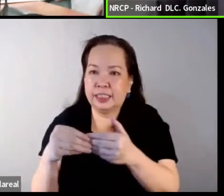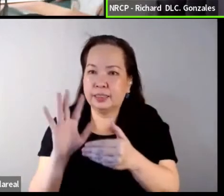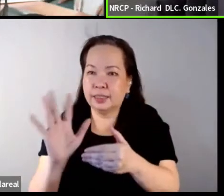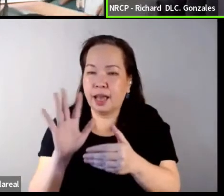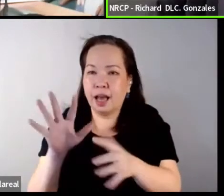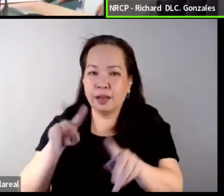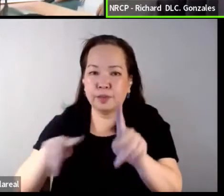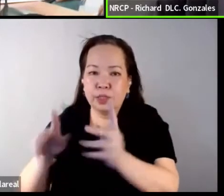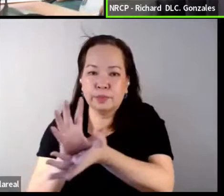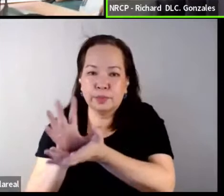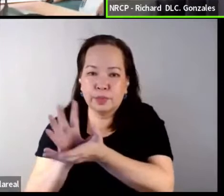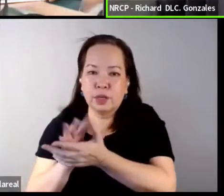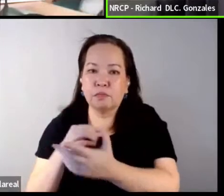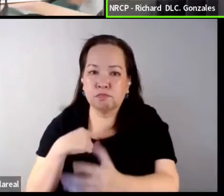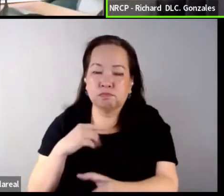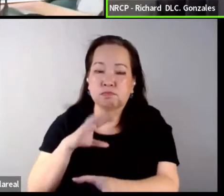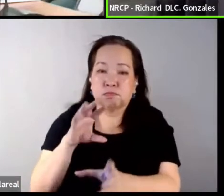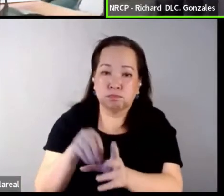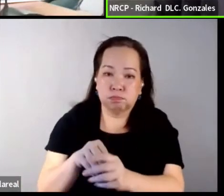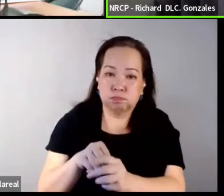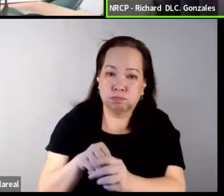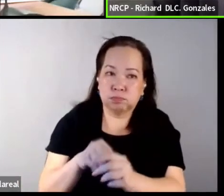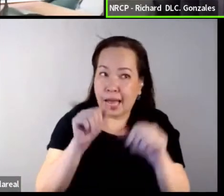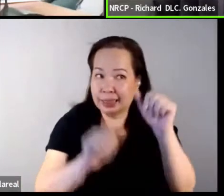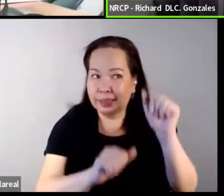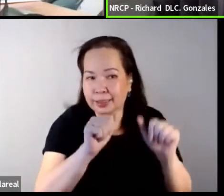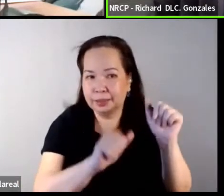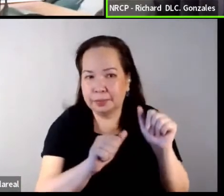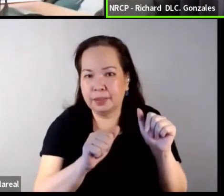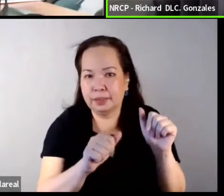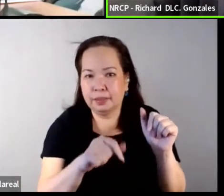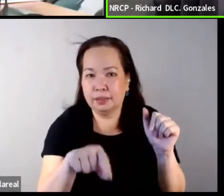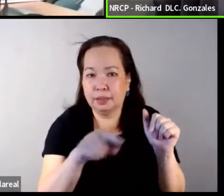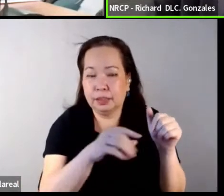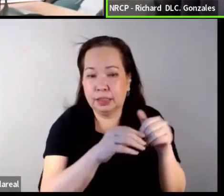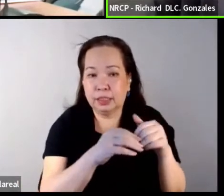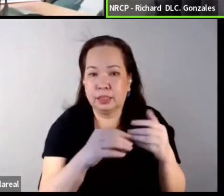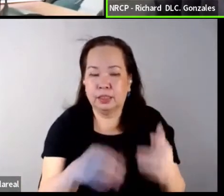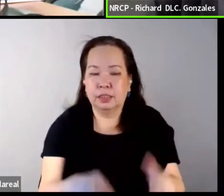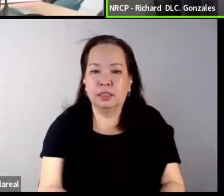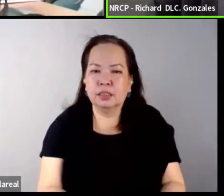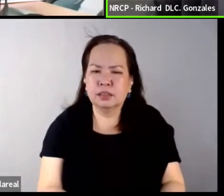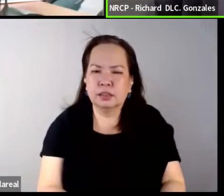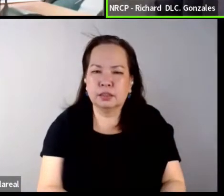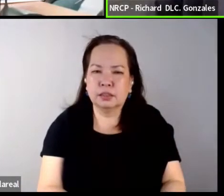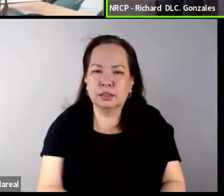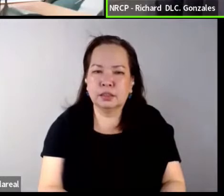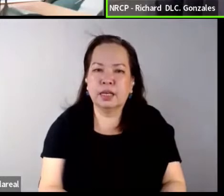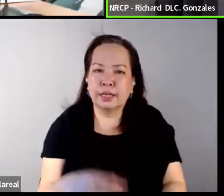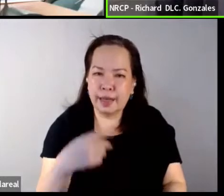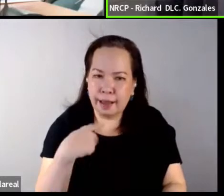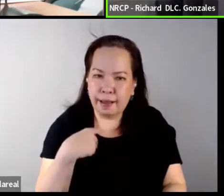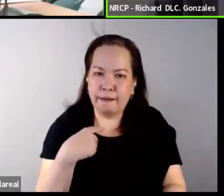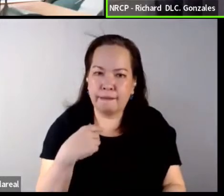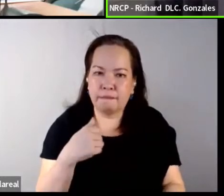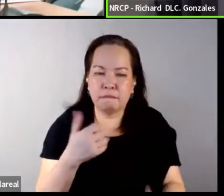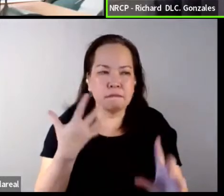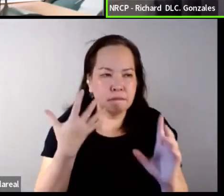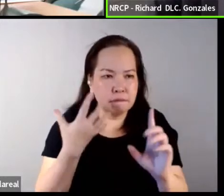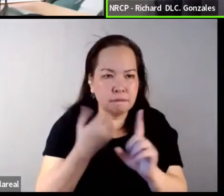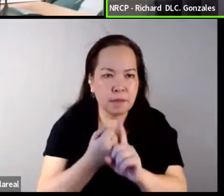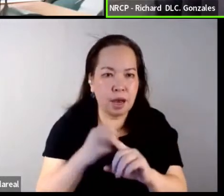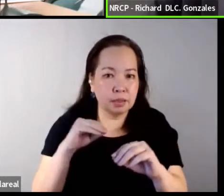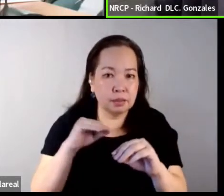see and participate in the citizen-led assessment through the Proton Foundation, and it has significantly impacted